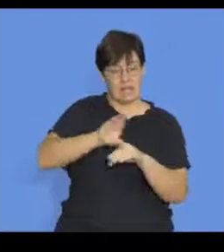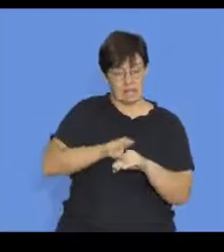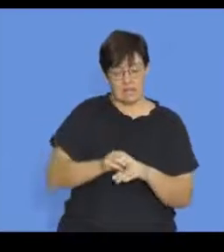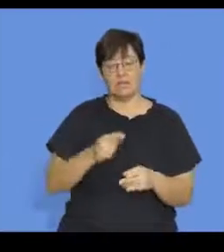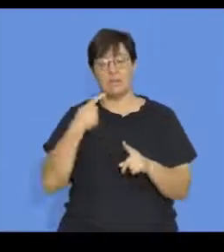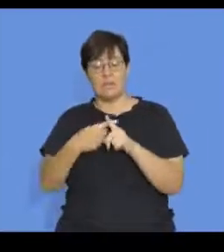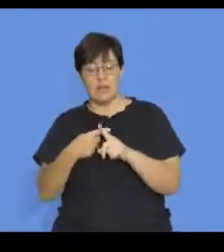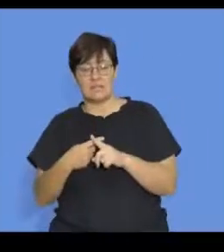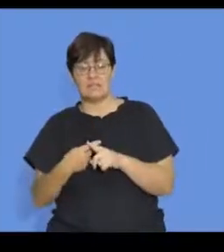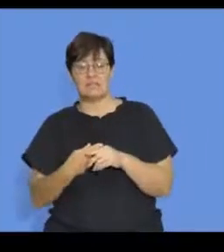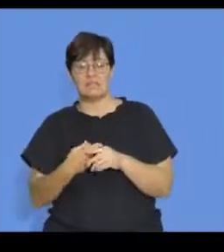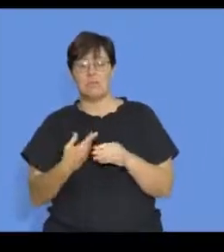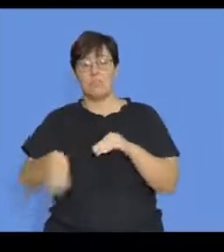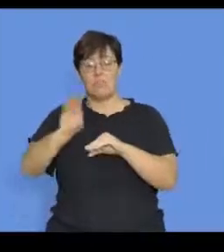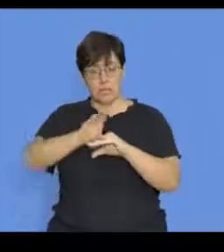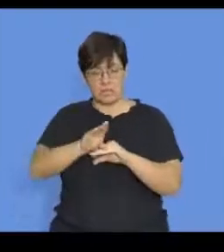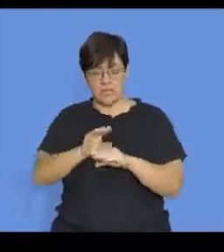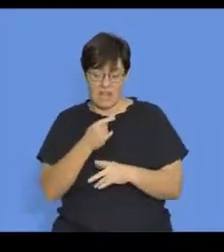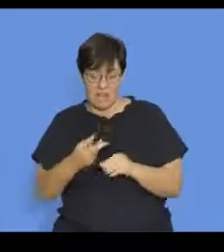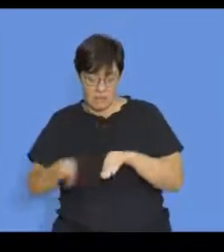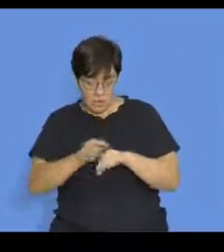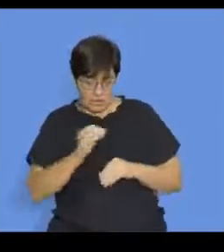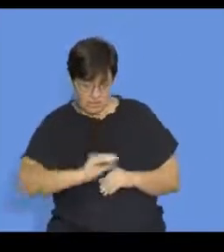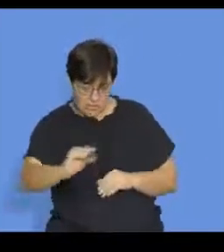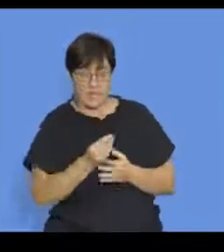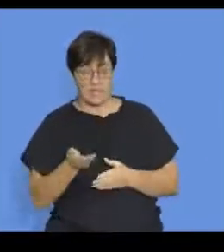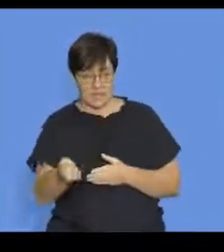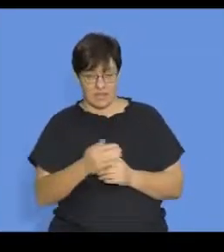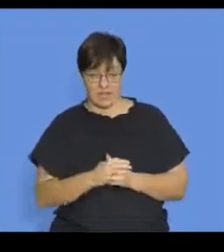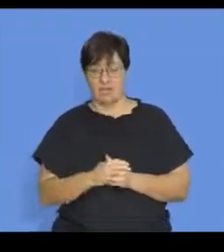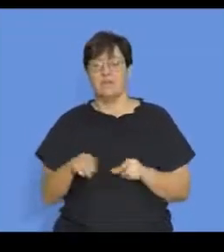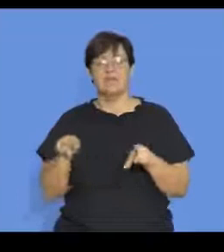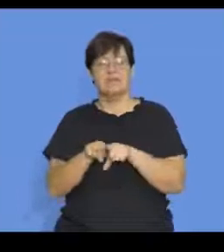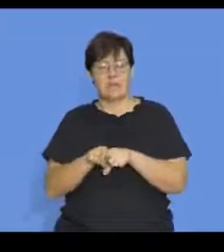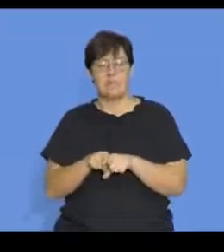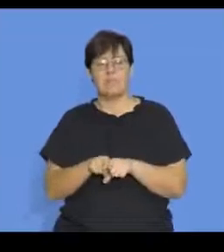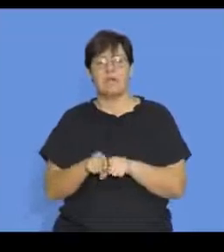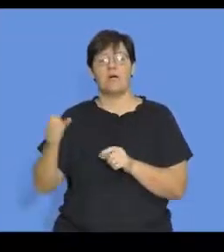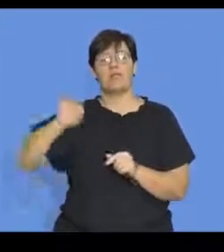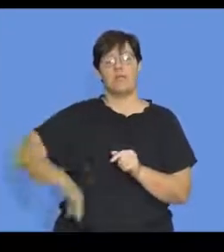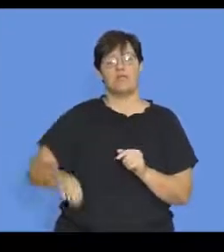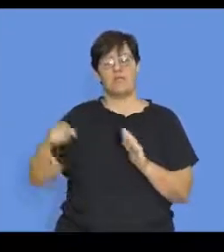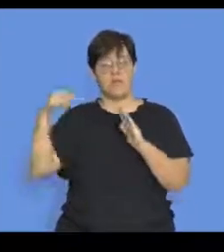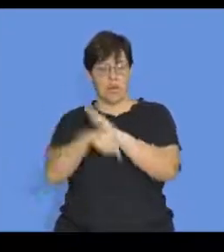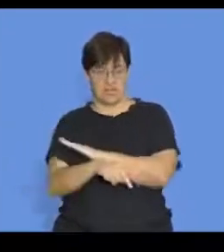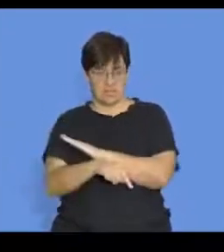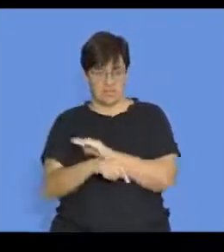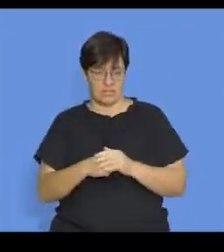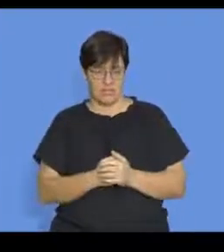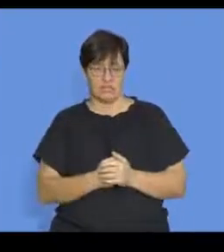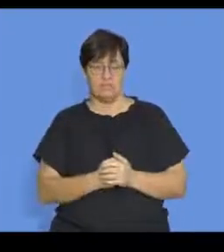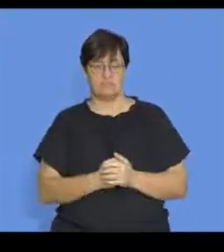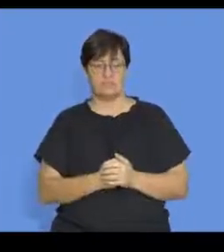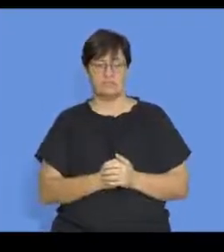on capital, plus bonus, if a bonus was allocated, as well as the remaining profit